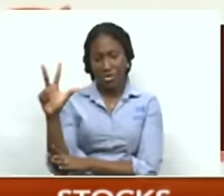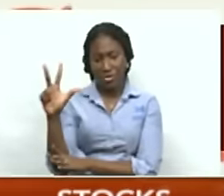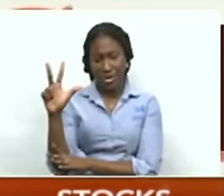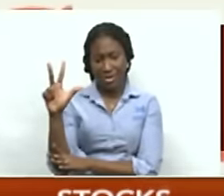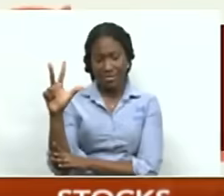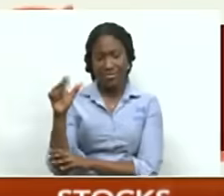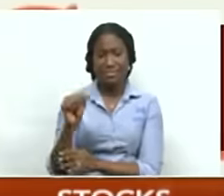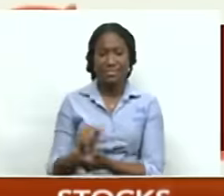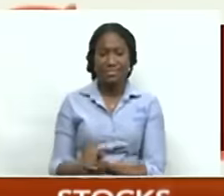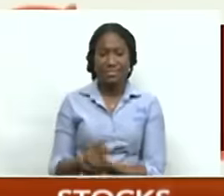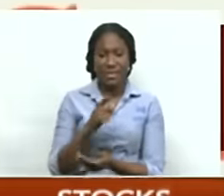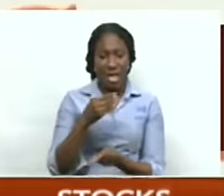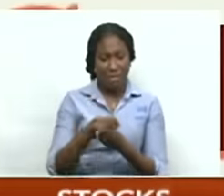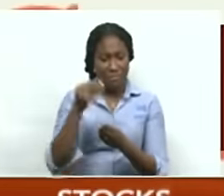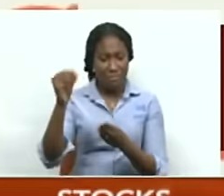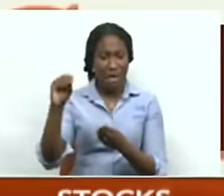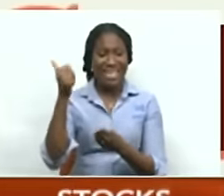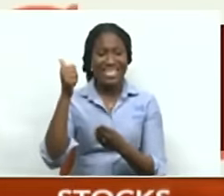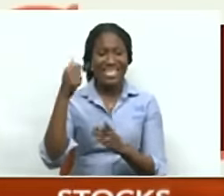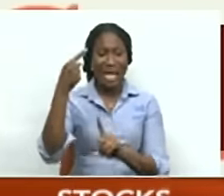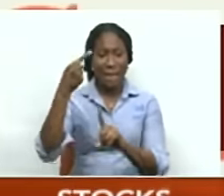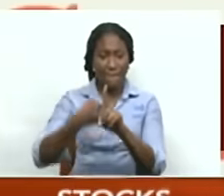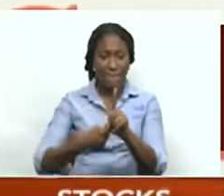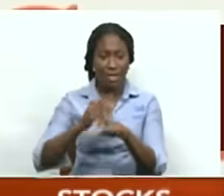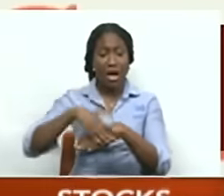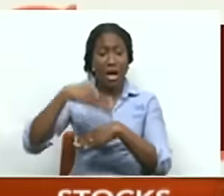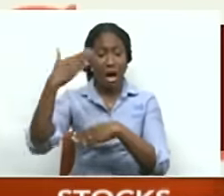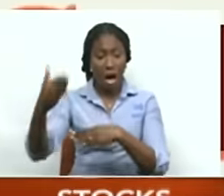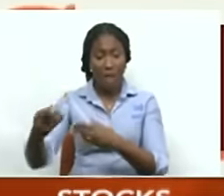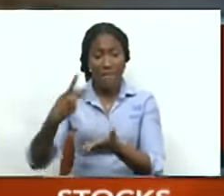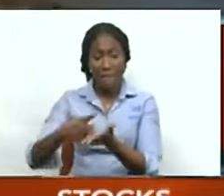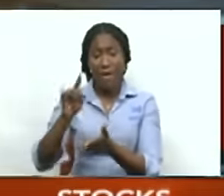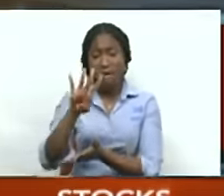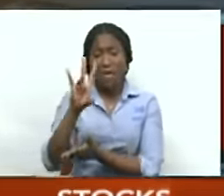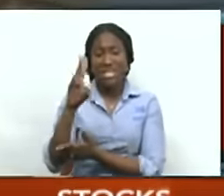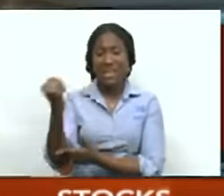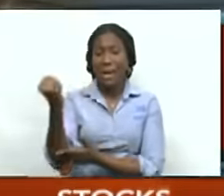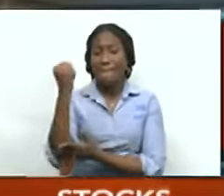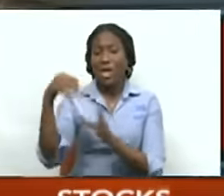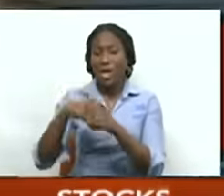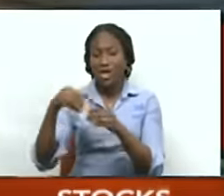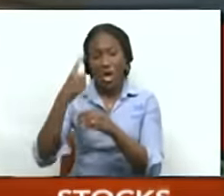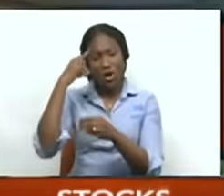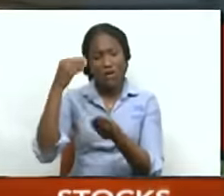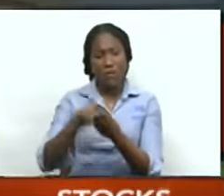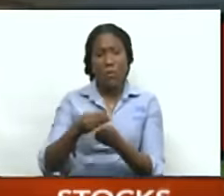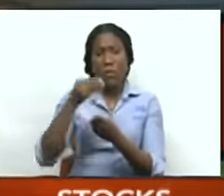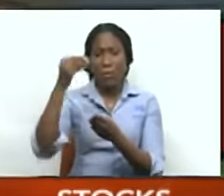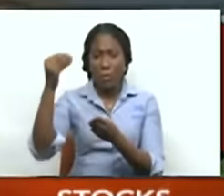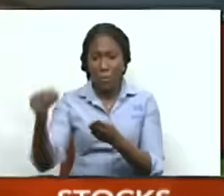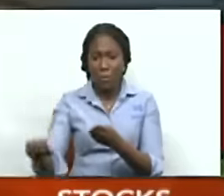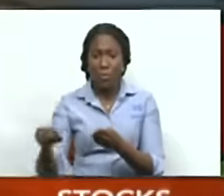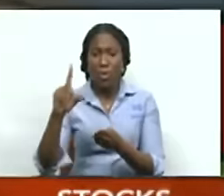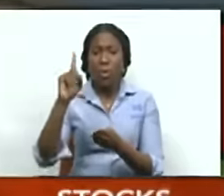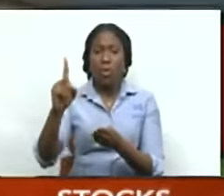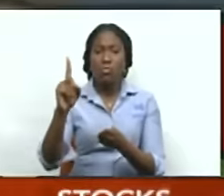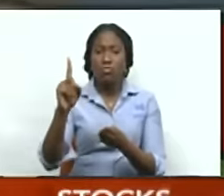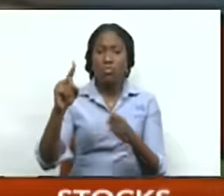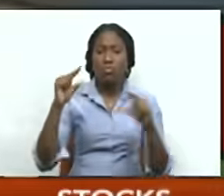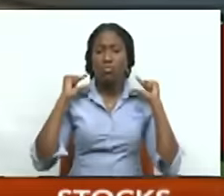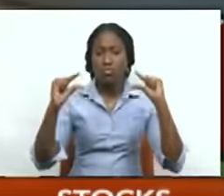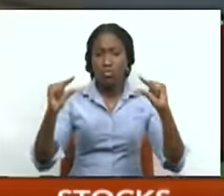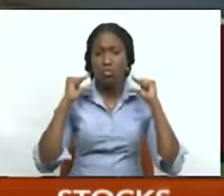months after it paid $47 million to purchase Rose IGA, a chain of seven supermarkets in